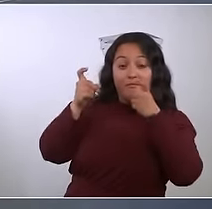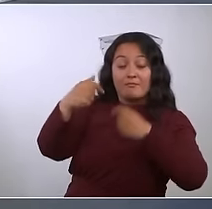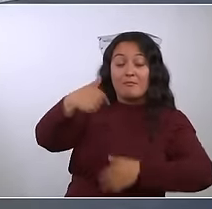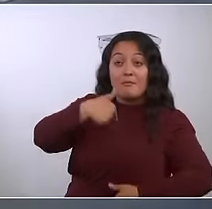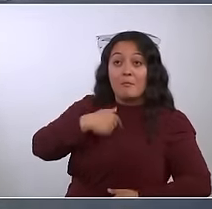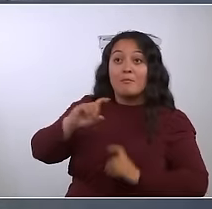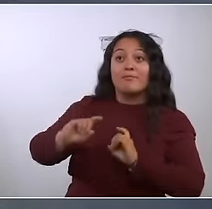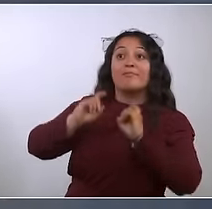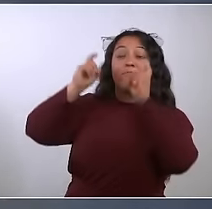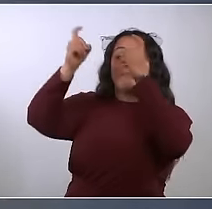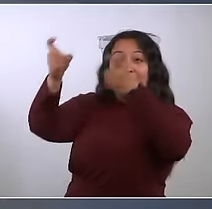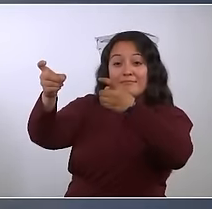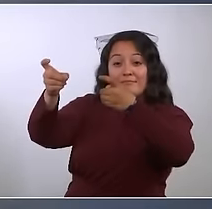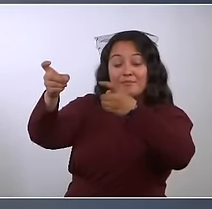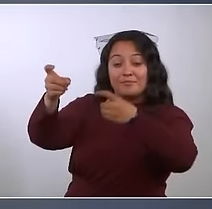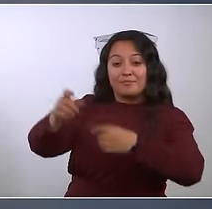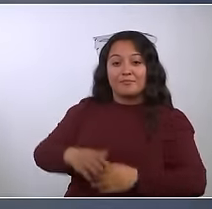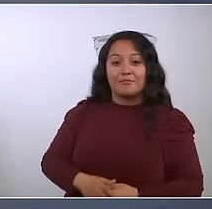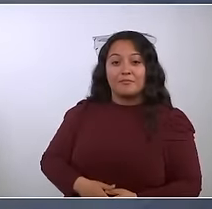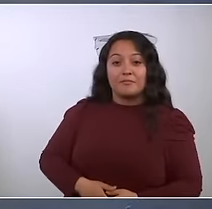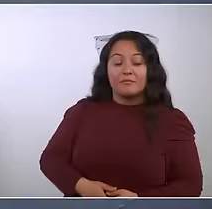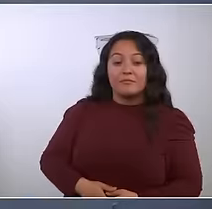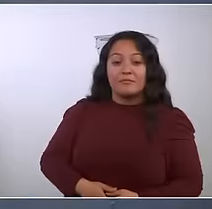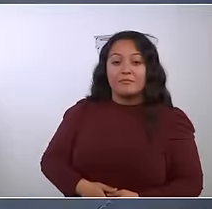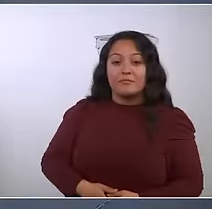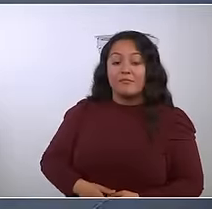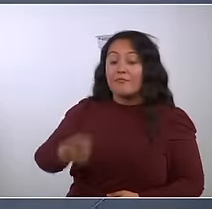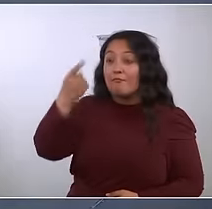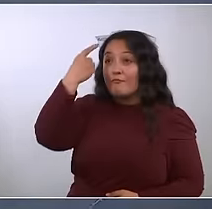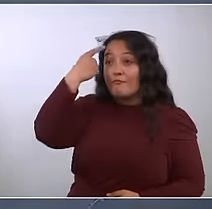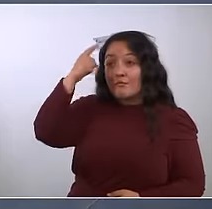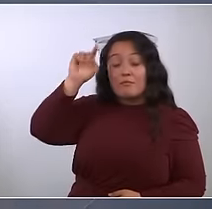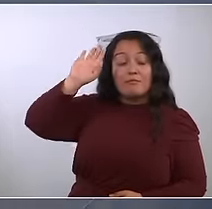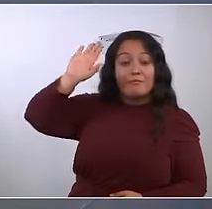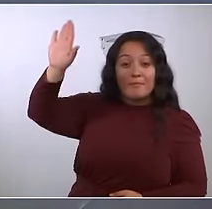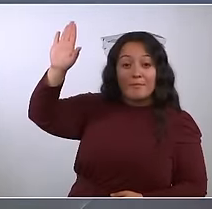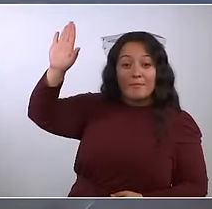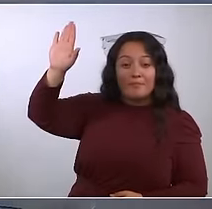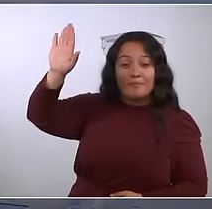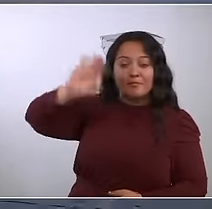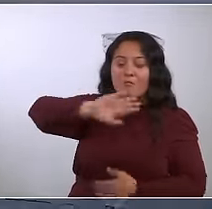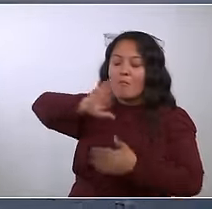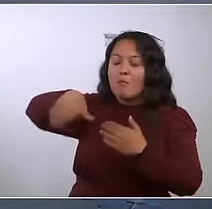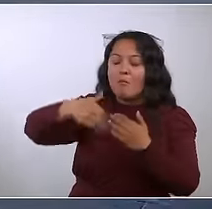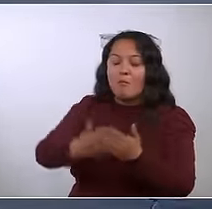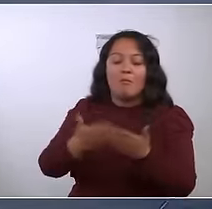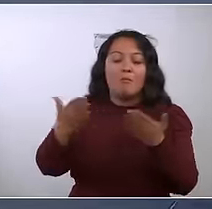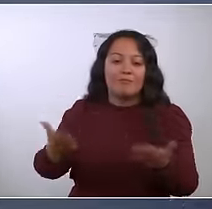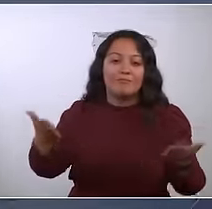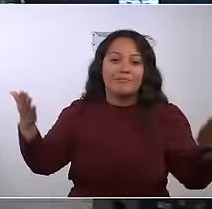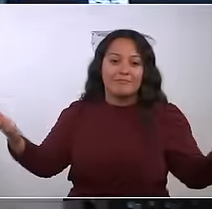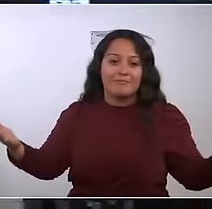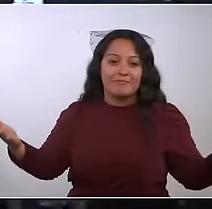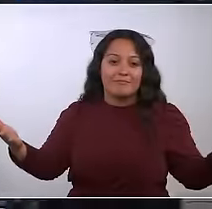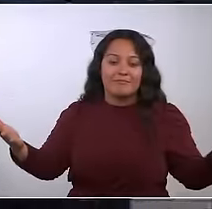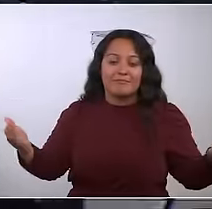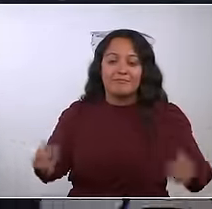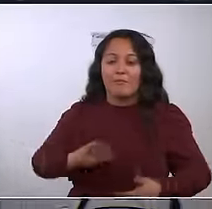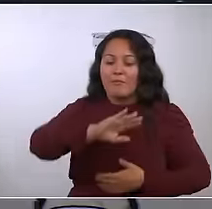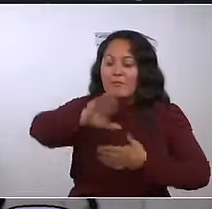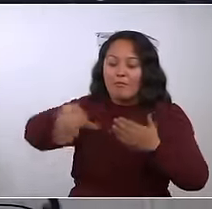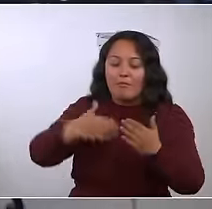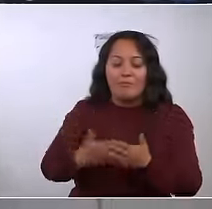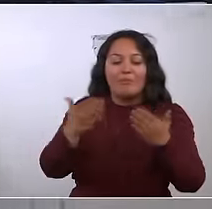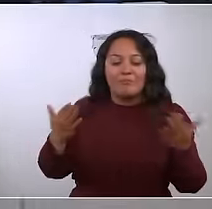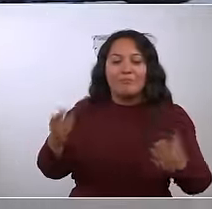él, because to him, por él, and through him, para él, and to him, son todas las cosas, are all things. A él